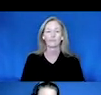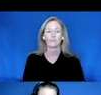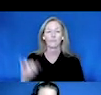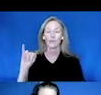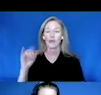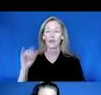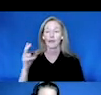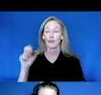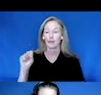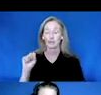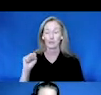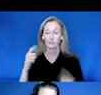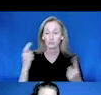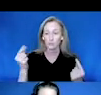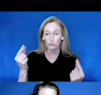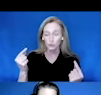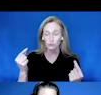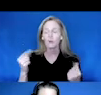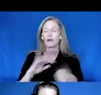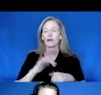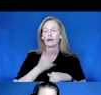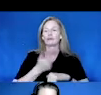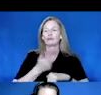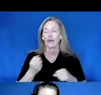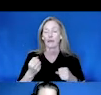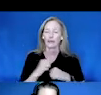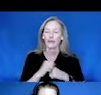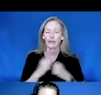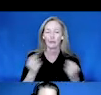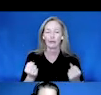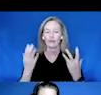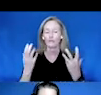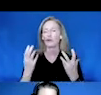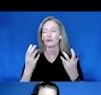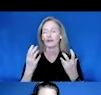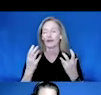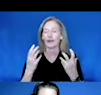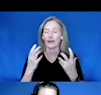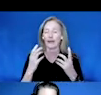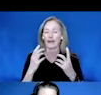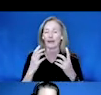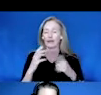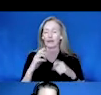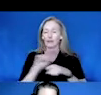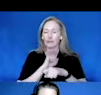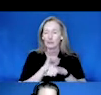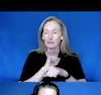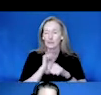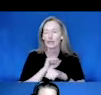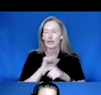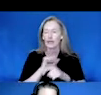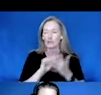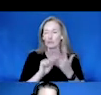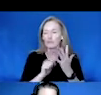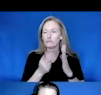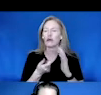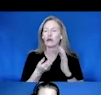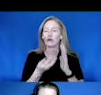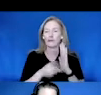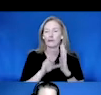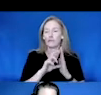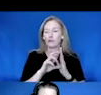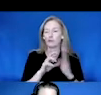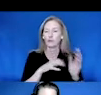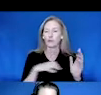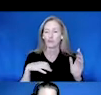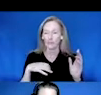establishing a multidisciplinary maternal mortality review committee and they'll conduct thorough